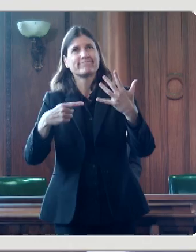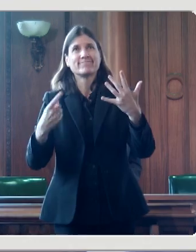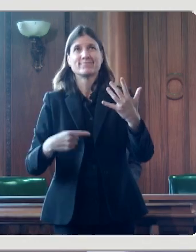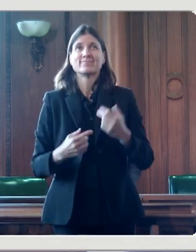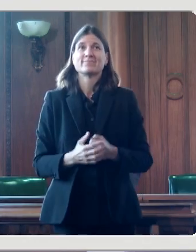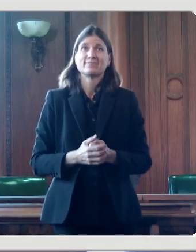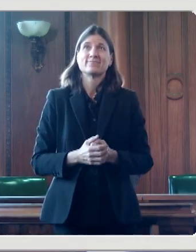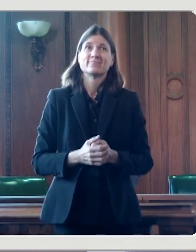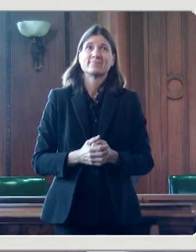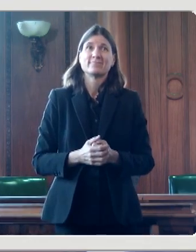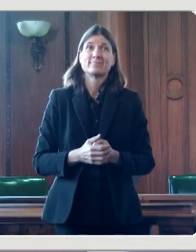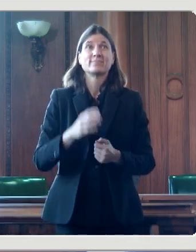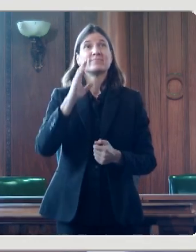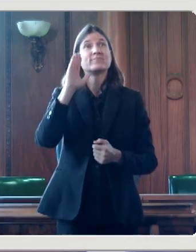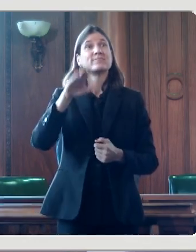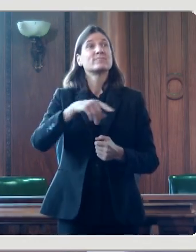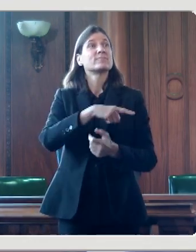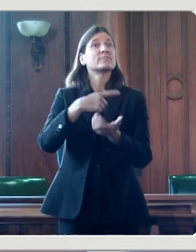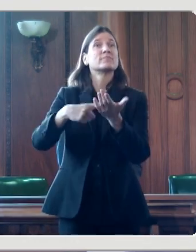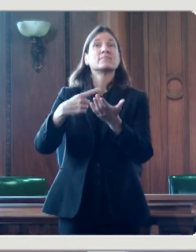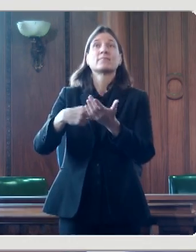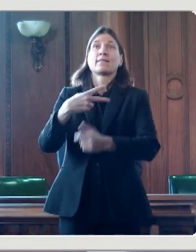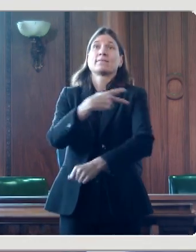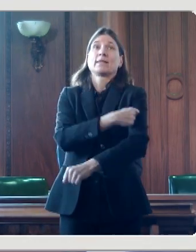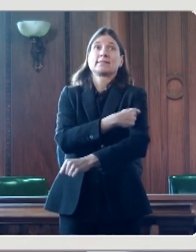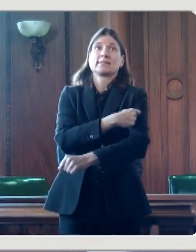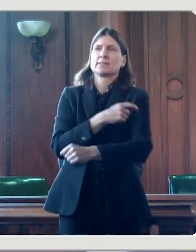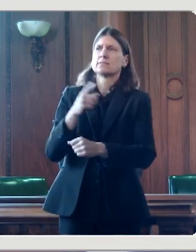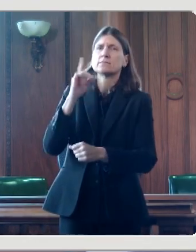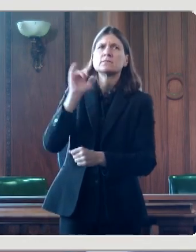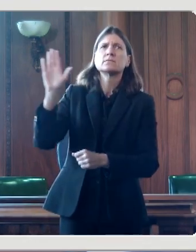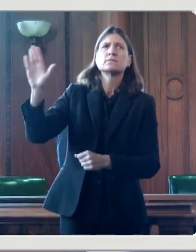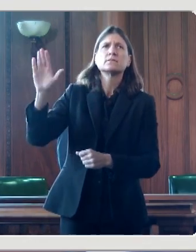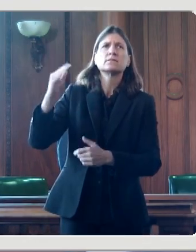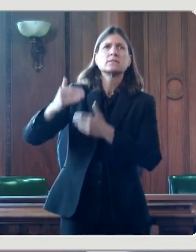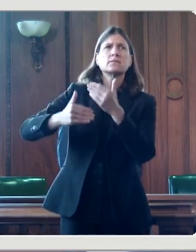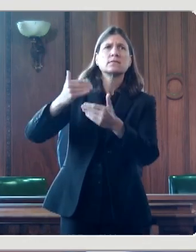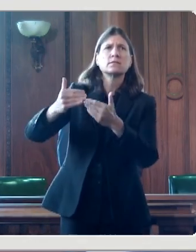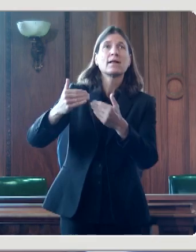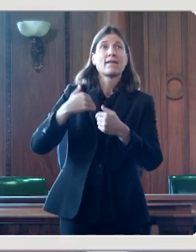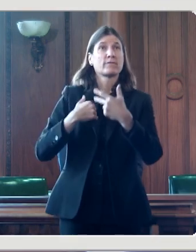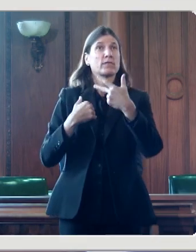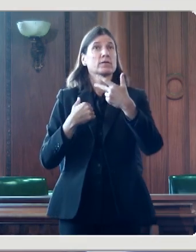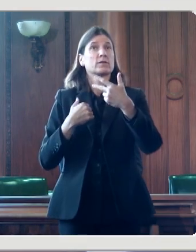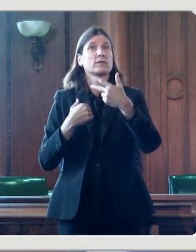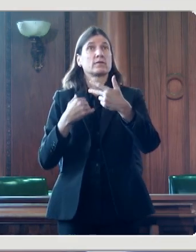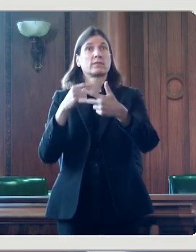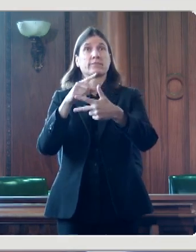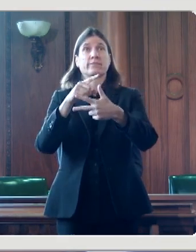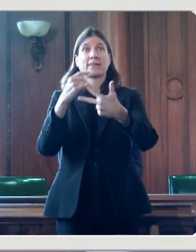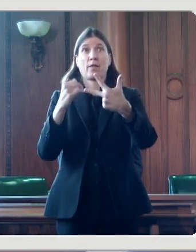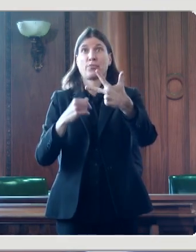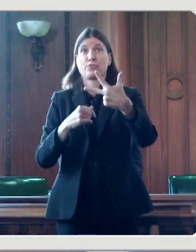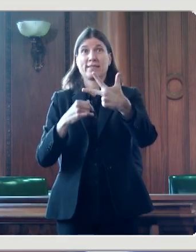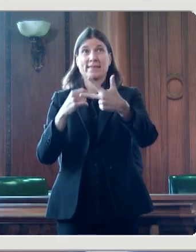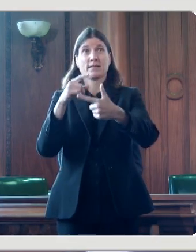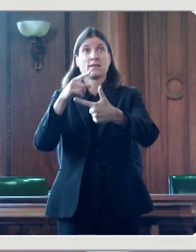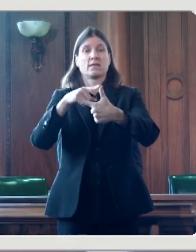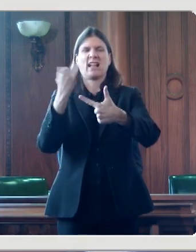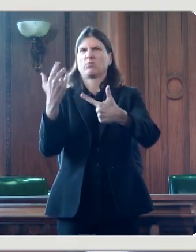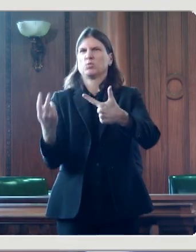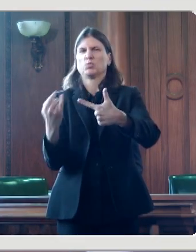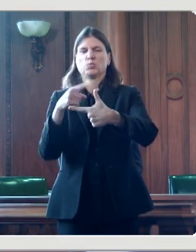hope. We already have 2 vaccines that are safe and effective, and likely there is a third on the way, having